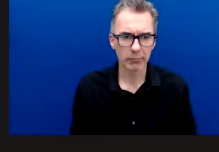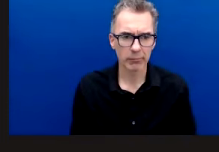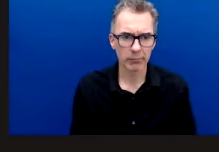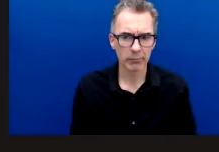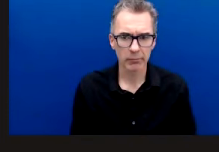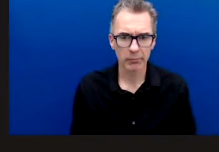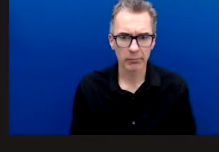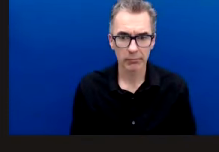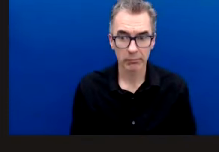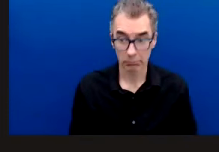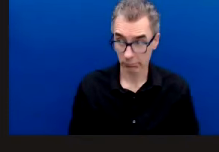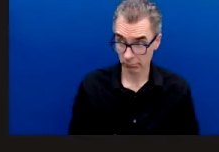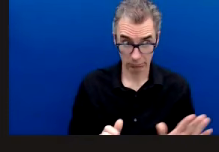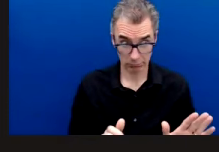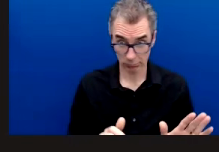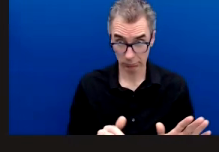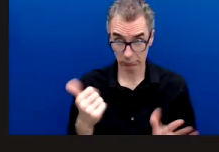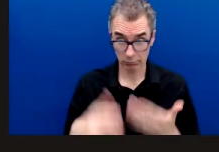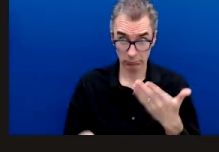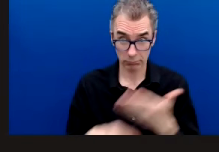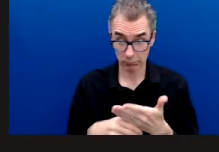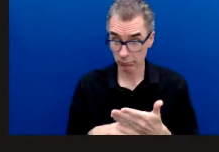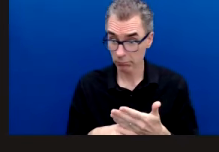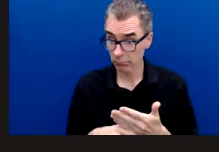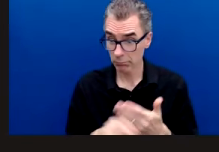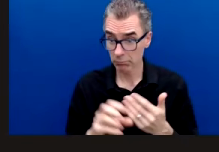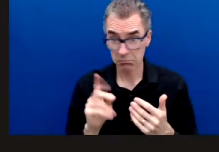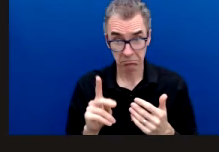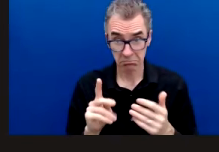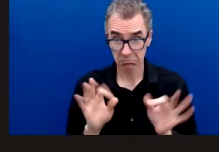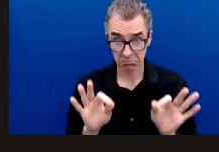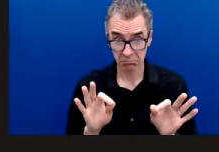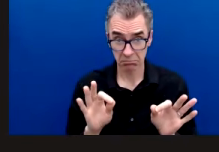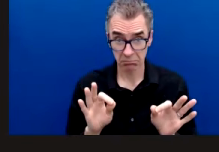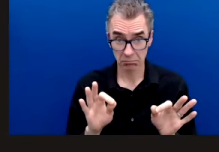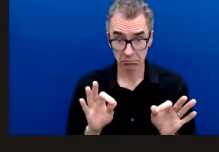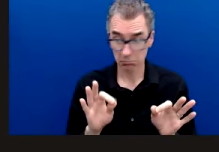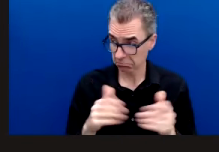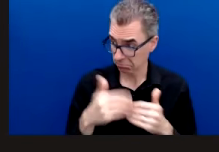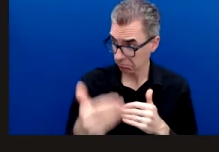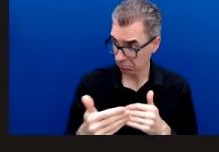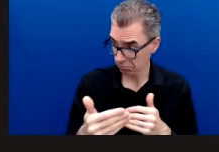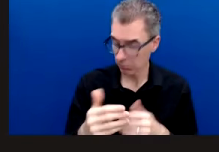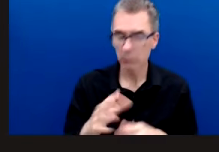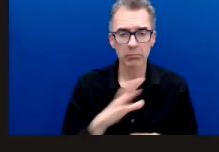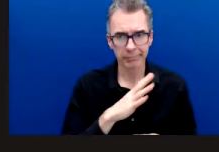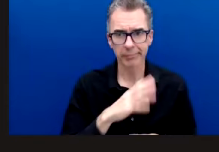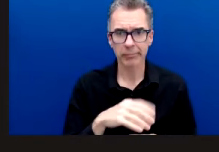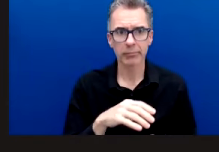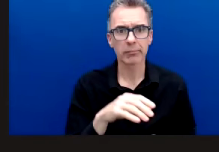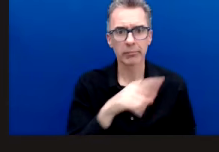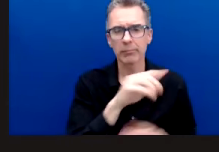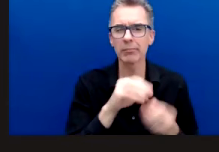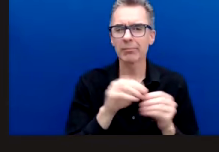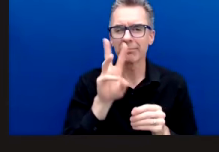Okay. Is there anything else to add? I hit the next. No, you can hit the next one. Okay. Okay, so case study